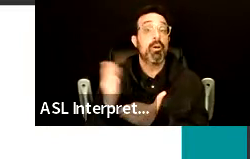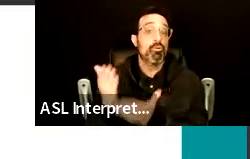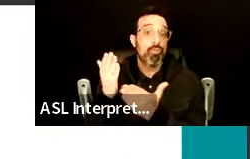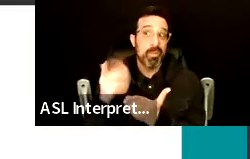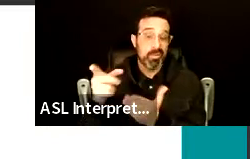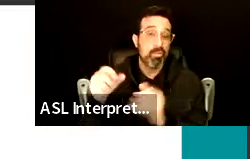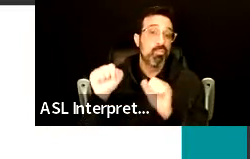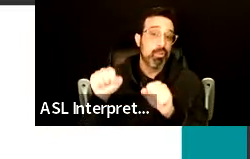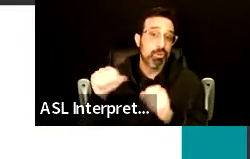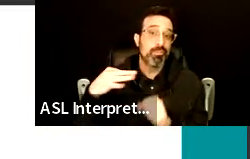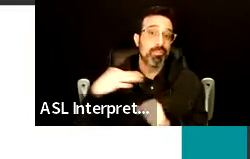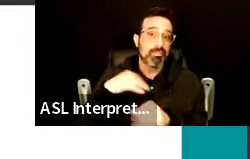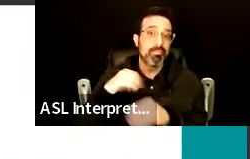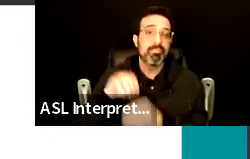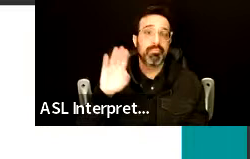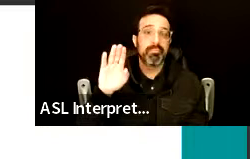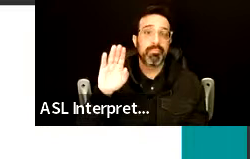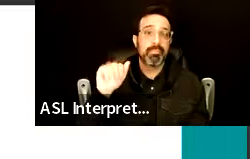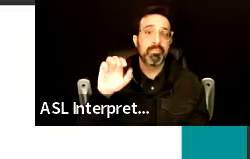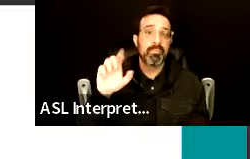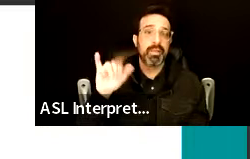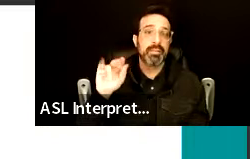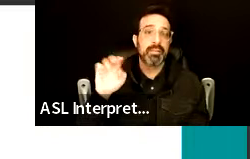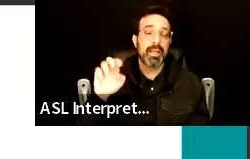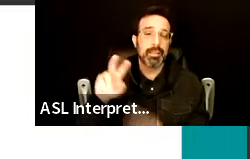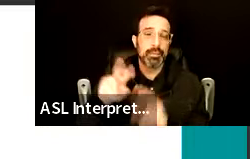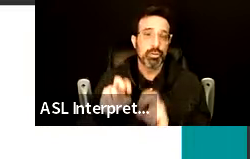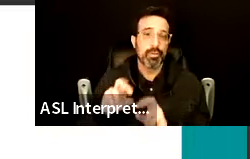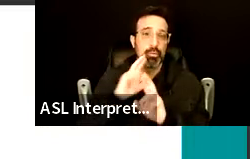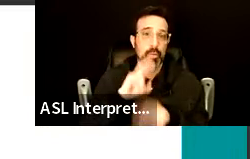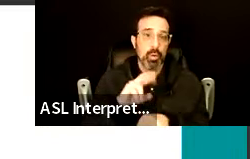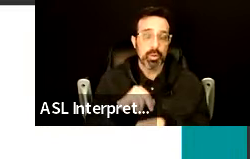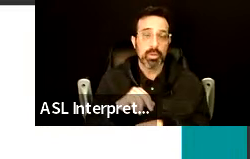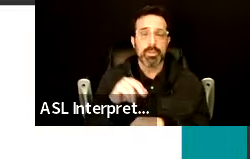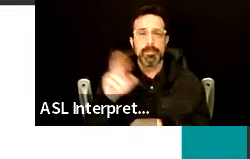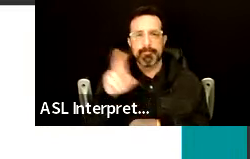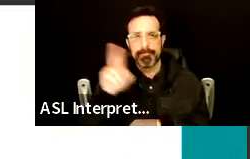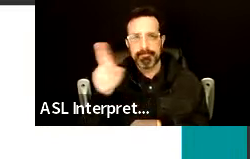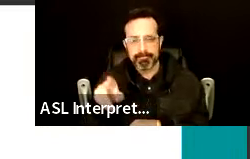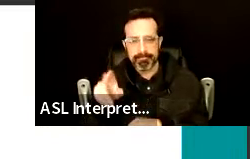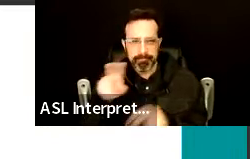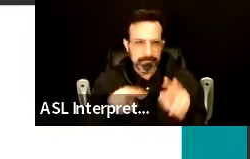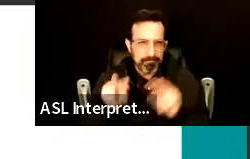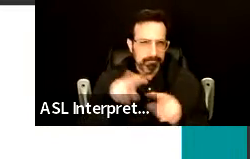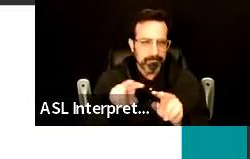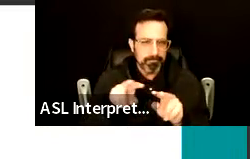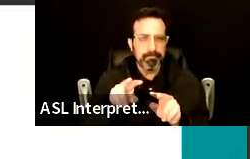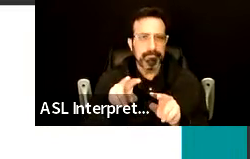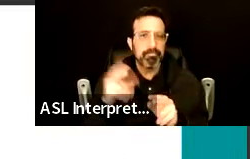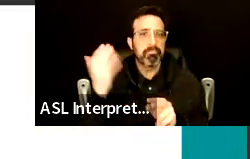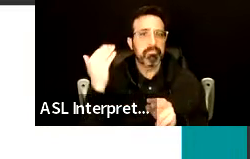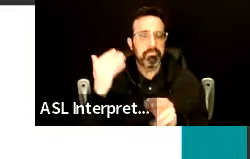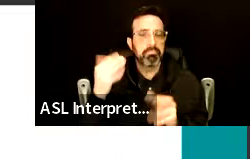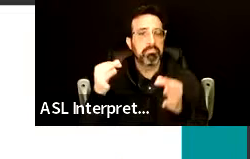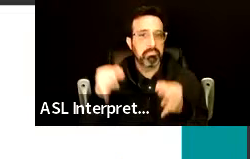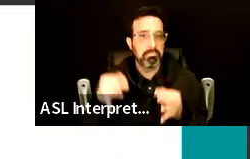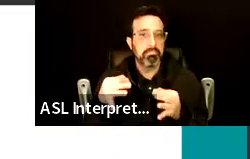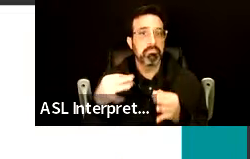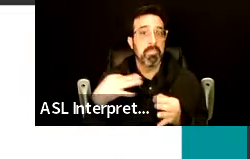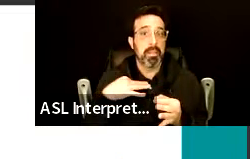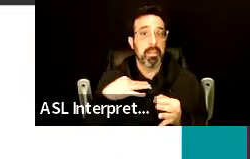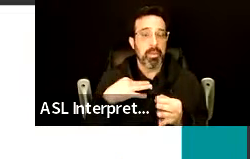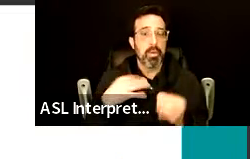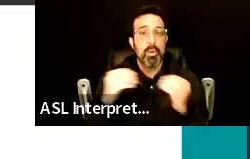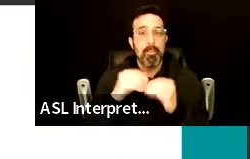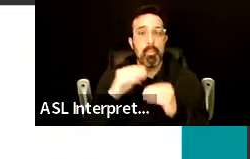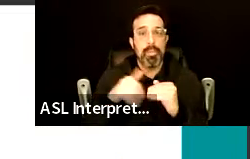potentially eligible in the baseline survey report, those that the state historic preservation offices had previously determined eligible more